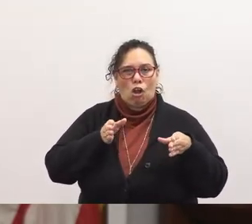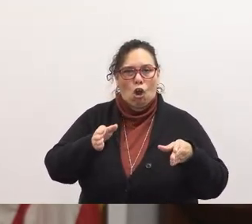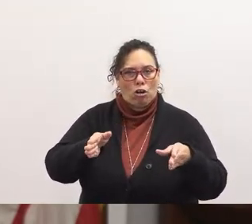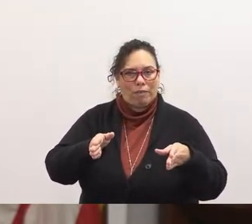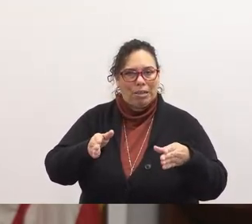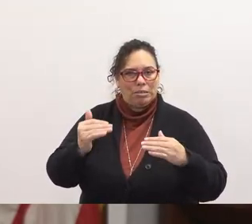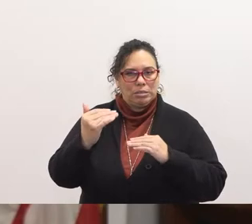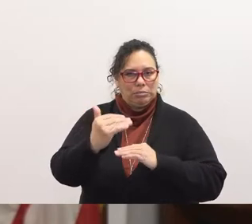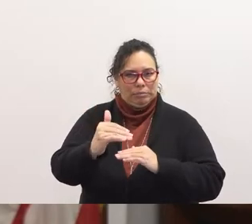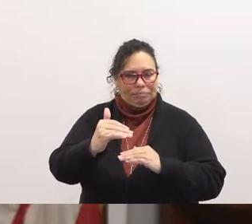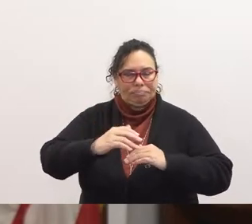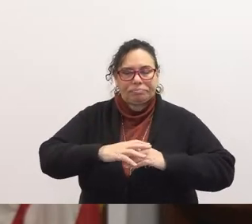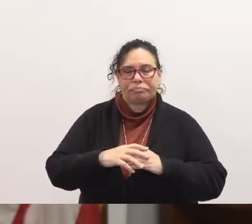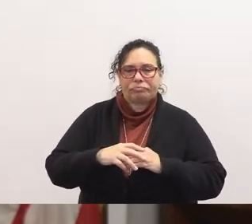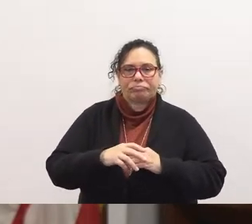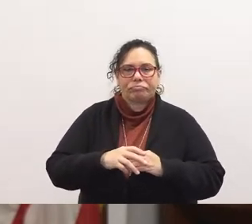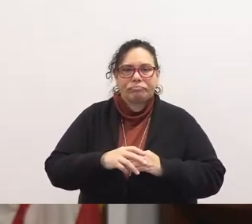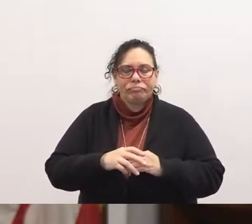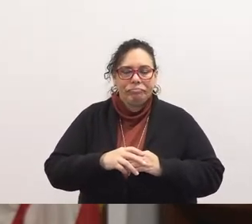and